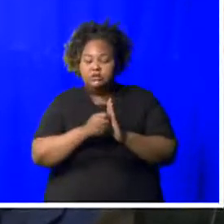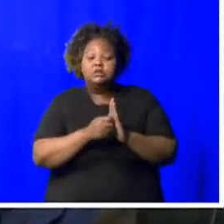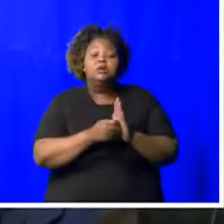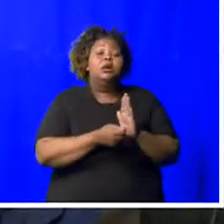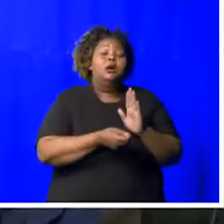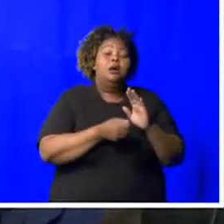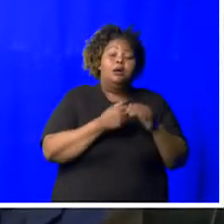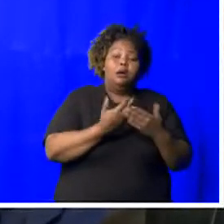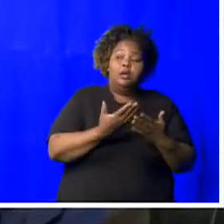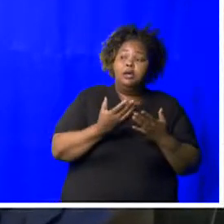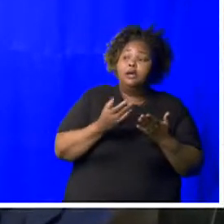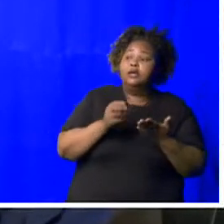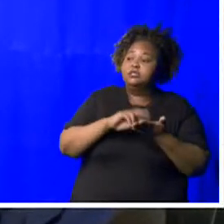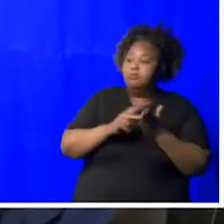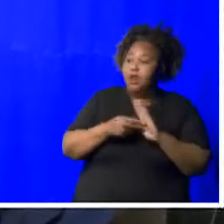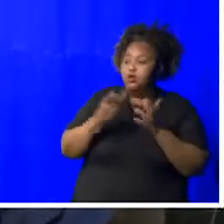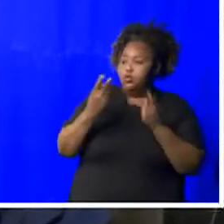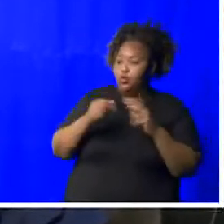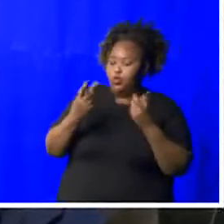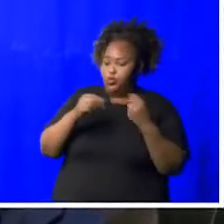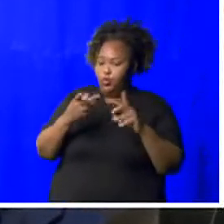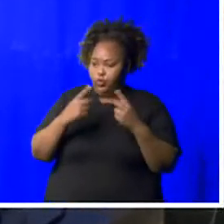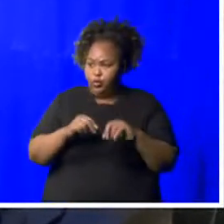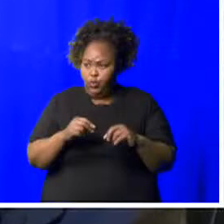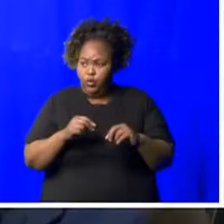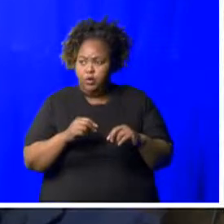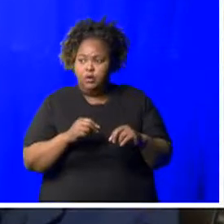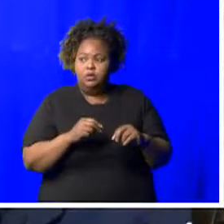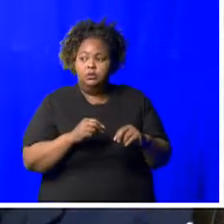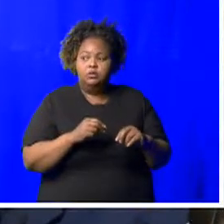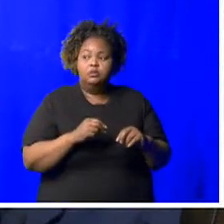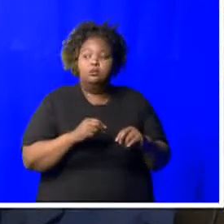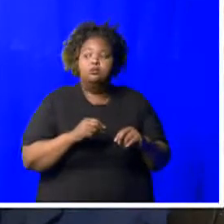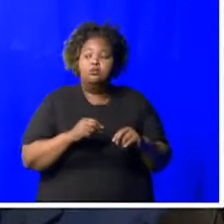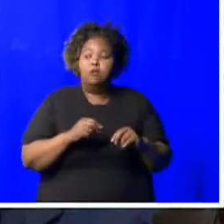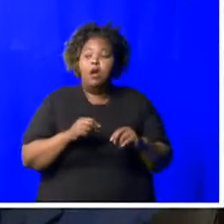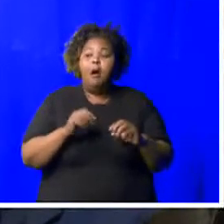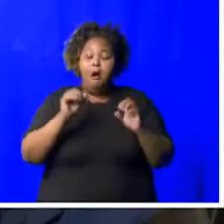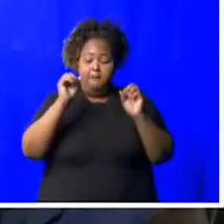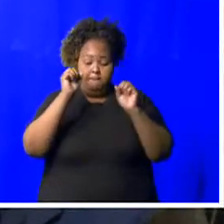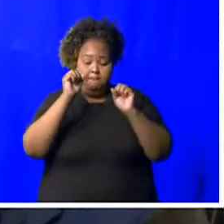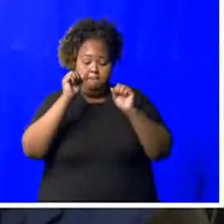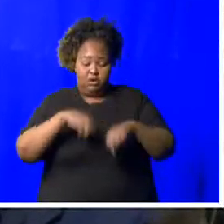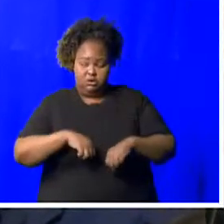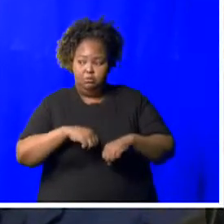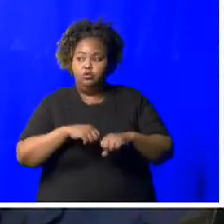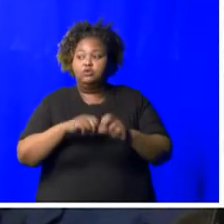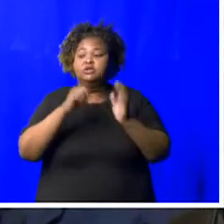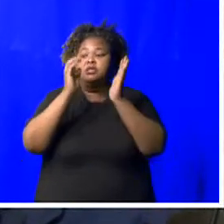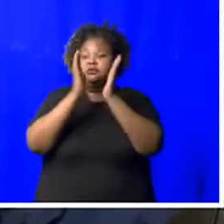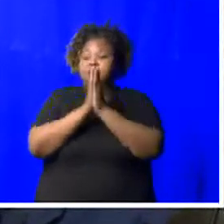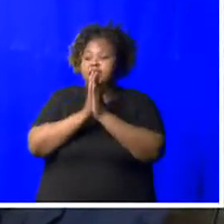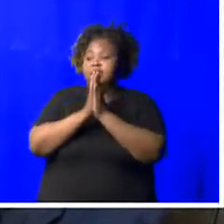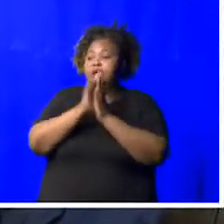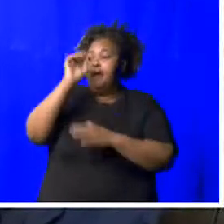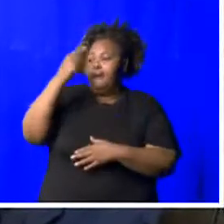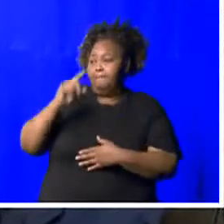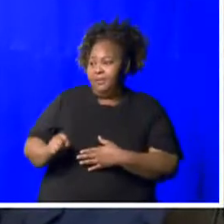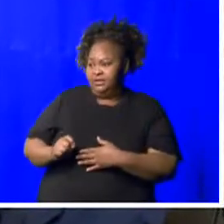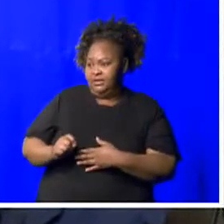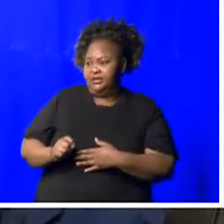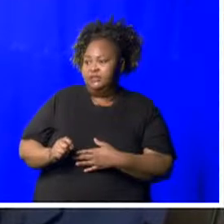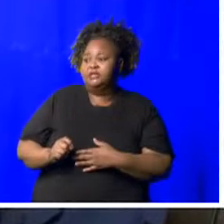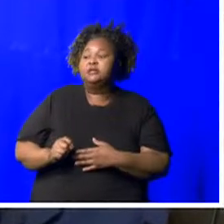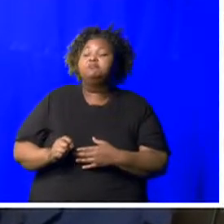and are planning to do, then you'll know that it's possible for us to reach a growth of 10% by the end of our term